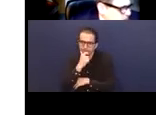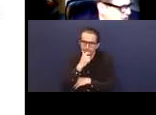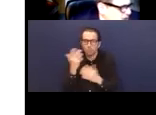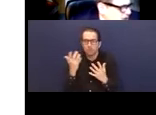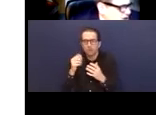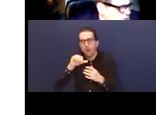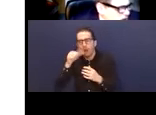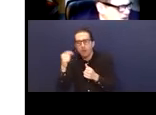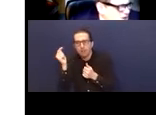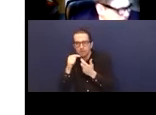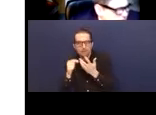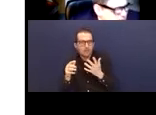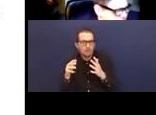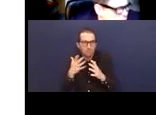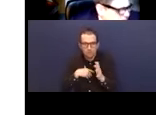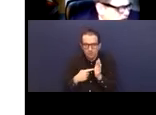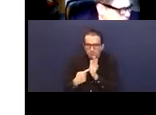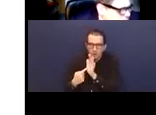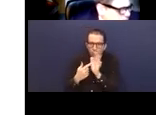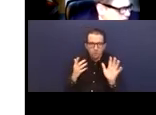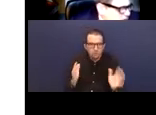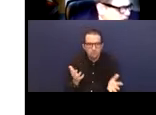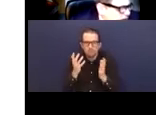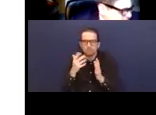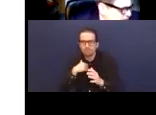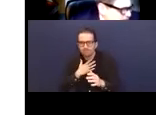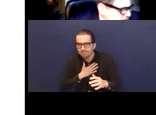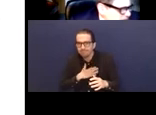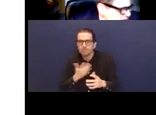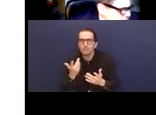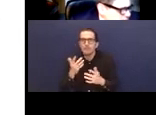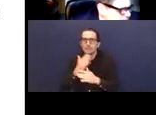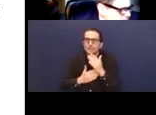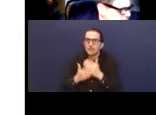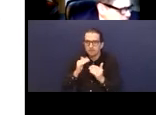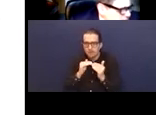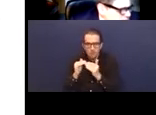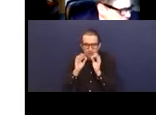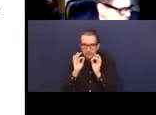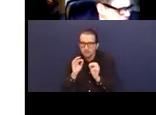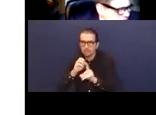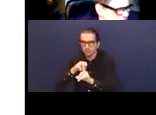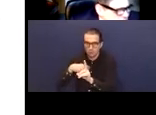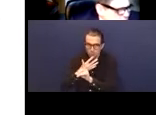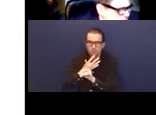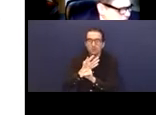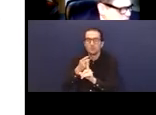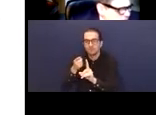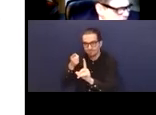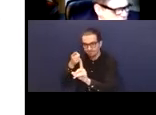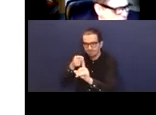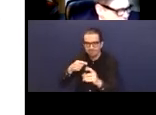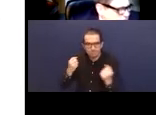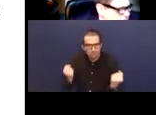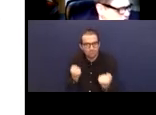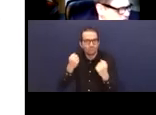everyone. You need to pick one goal that isn't, we haven't got a target for, i.e. one of